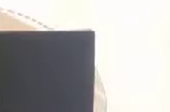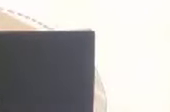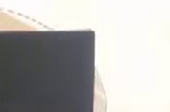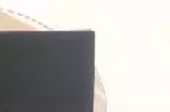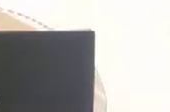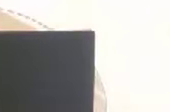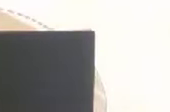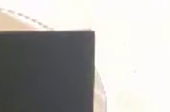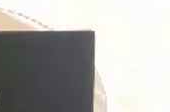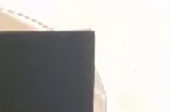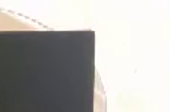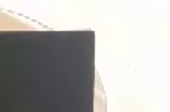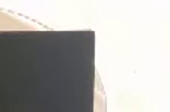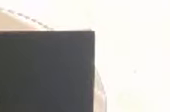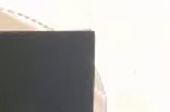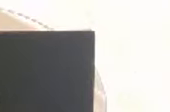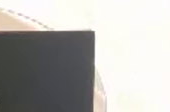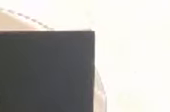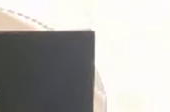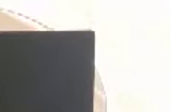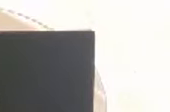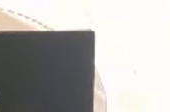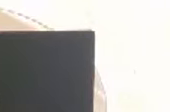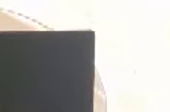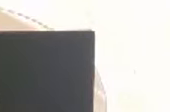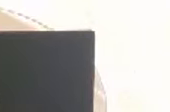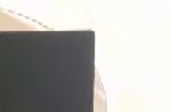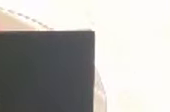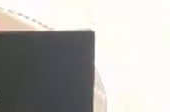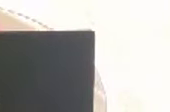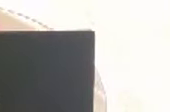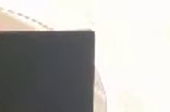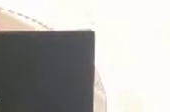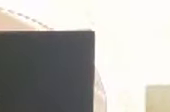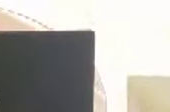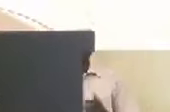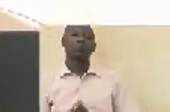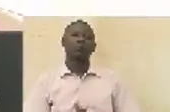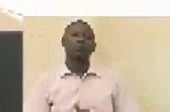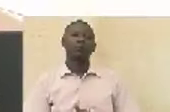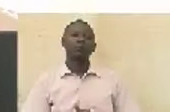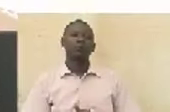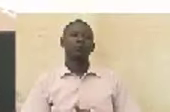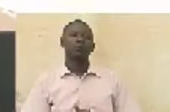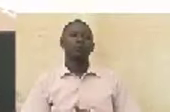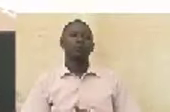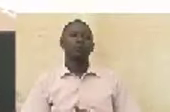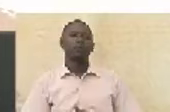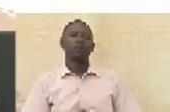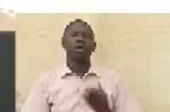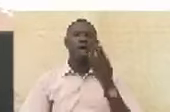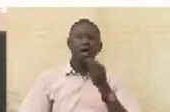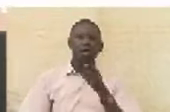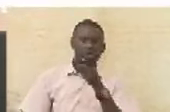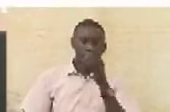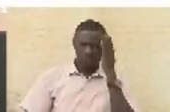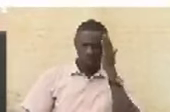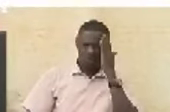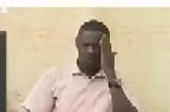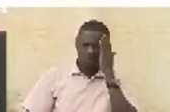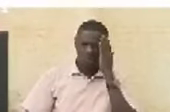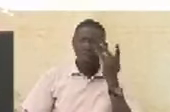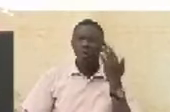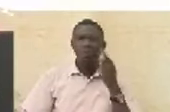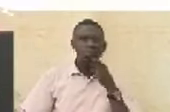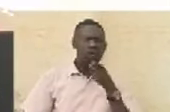nyin so sato nyin ha kardanta mo be so e katan ko bunda mole ya be murumuru nenu. How do you know this when you were in your